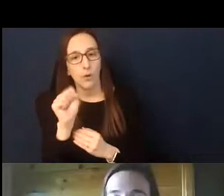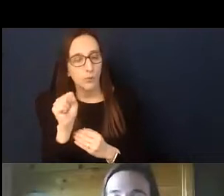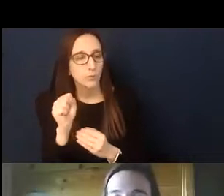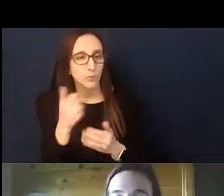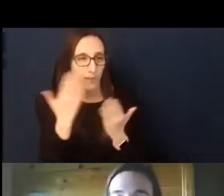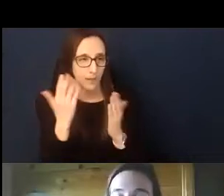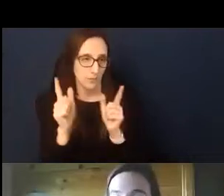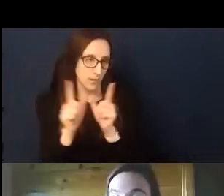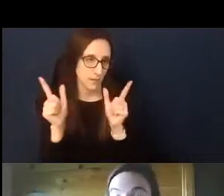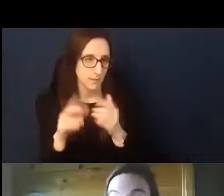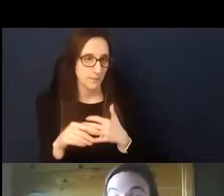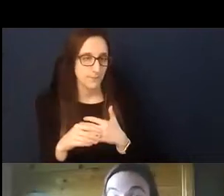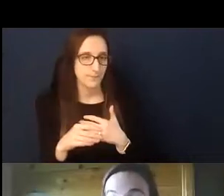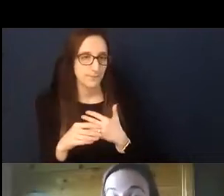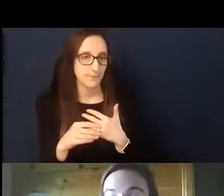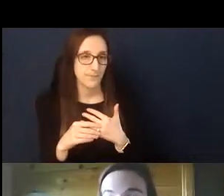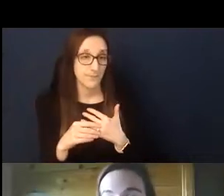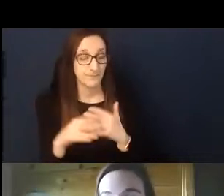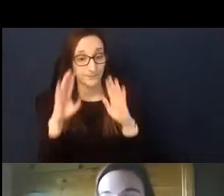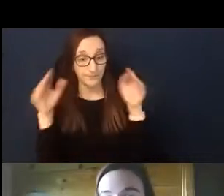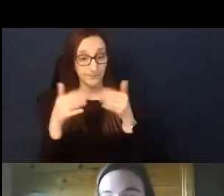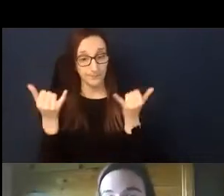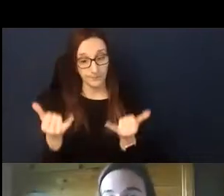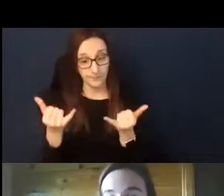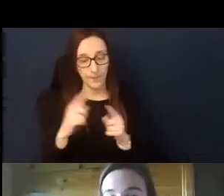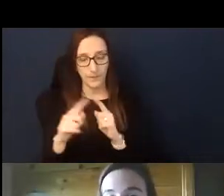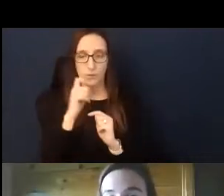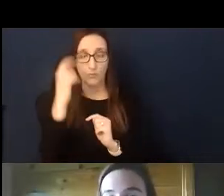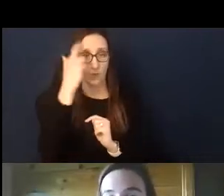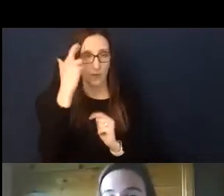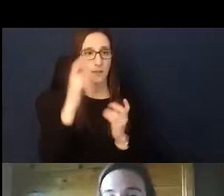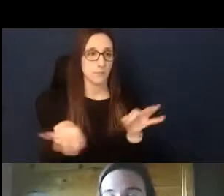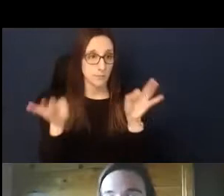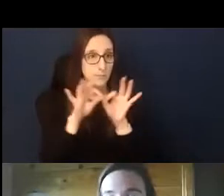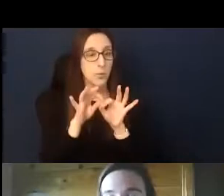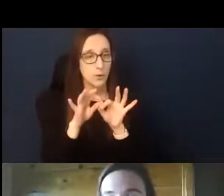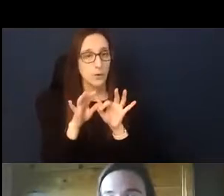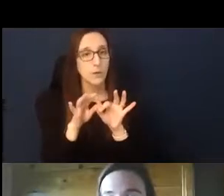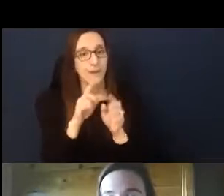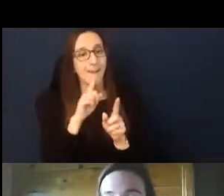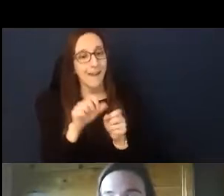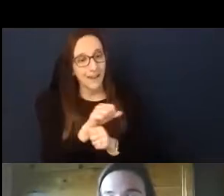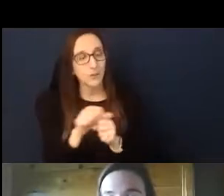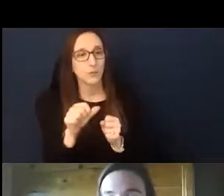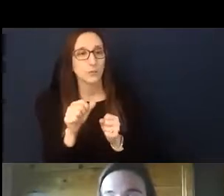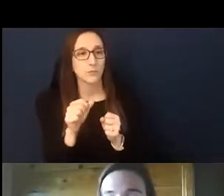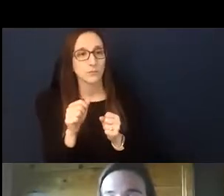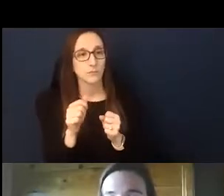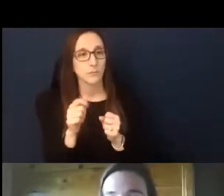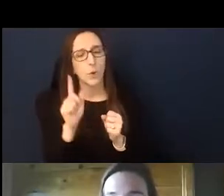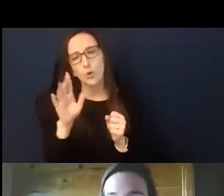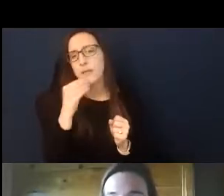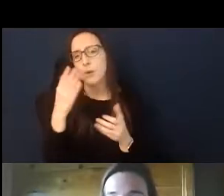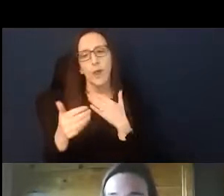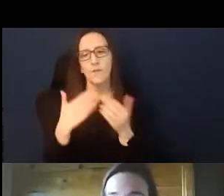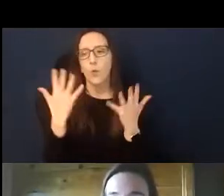just, people focus on it now because it's important, but I don't think they realize how important I think people still feel like, oh, you can eat whatever you